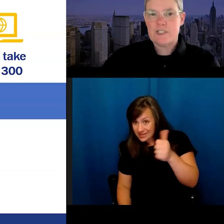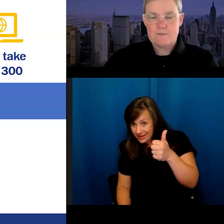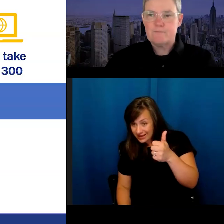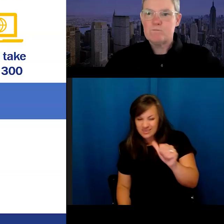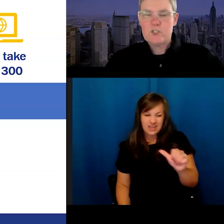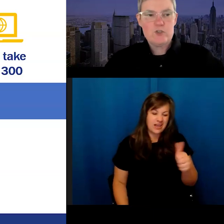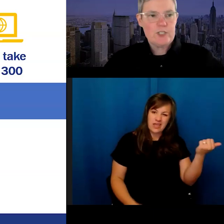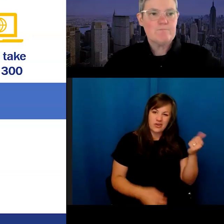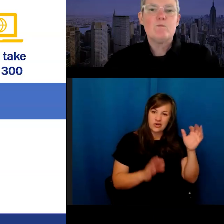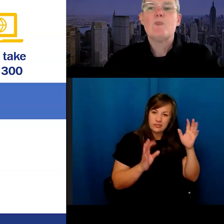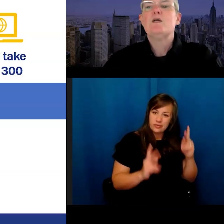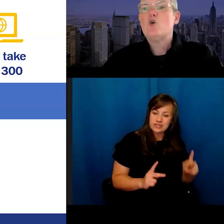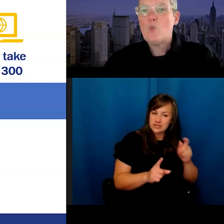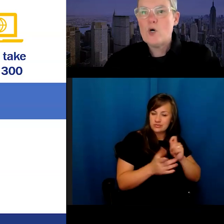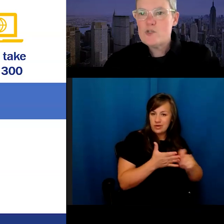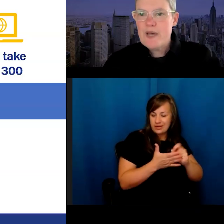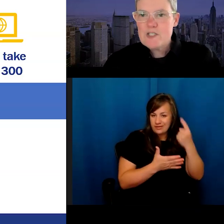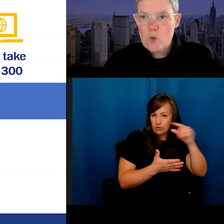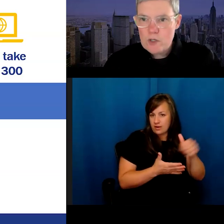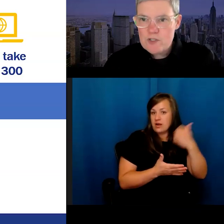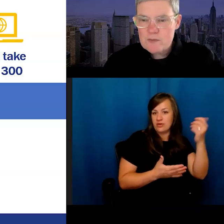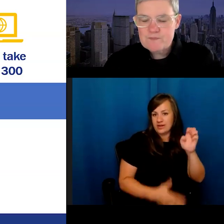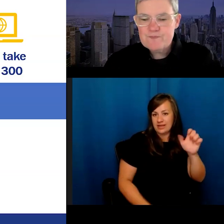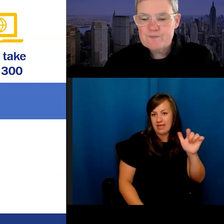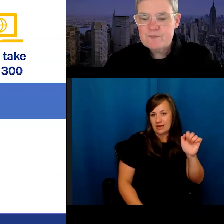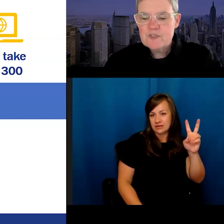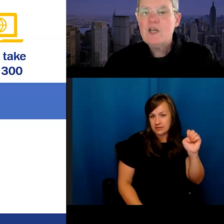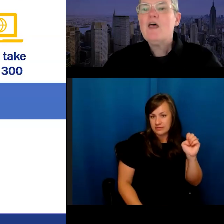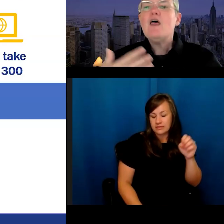general elective. So you do that. Once you pass the course,